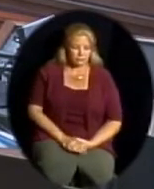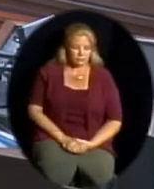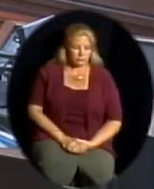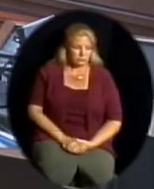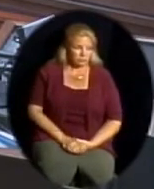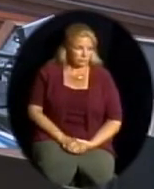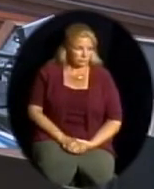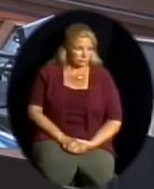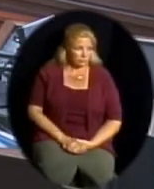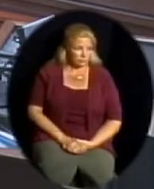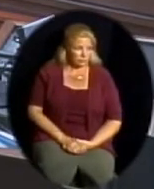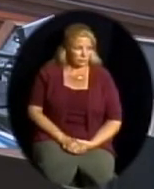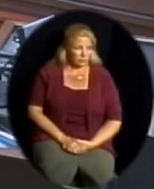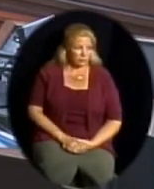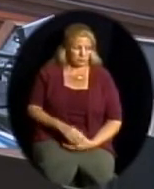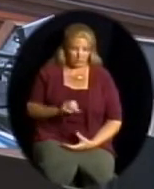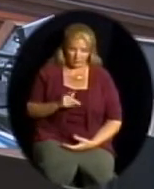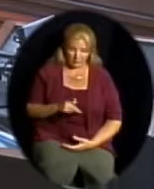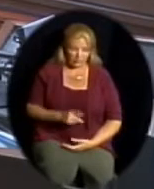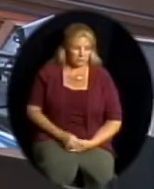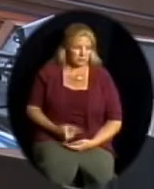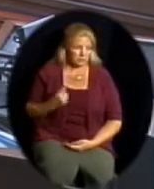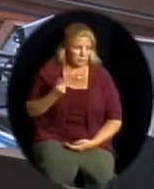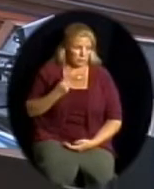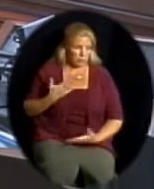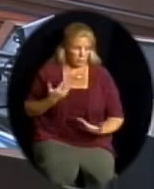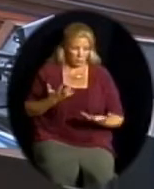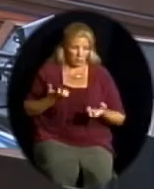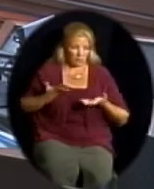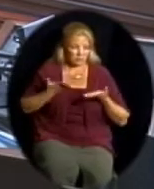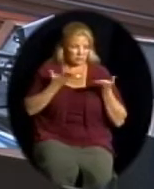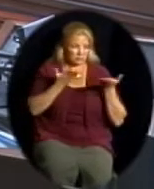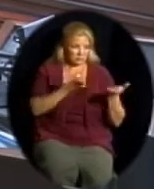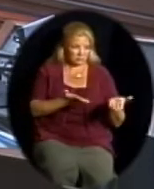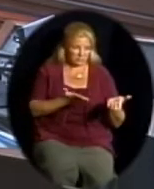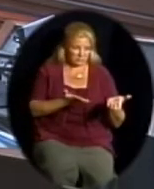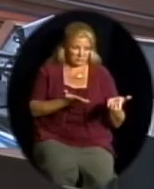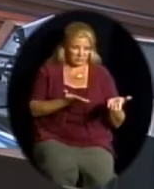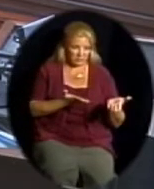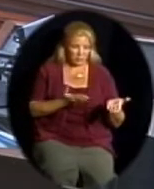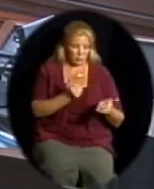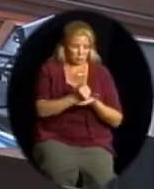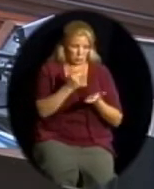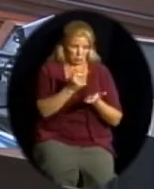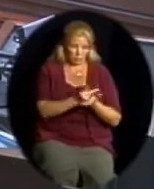If not, we can entertain a motion to approve all of them as presented to us in our materials.